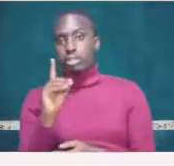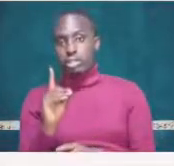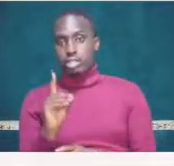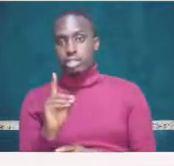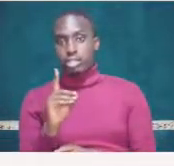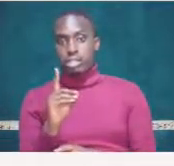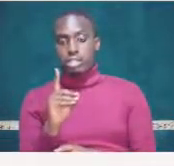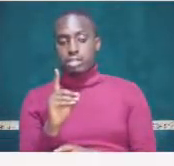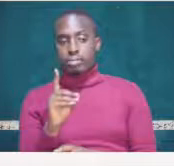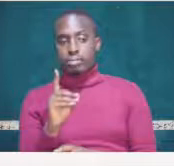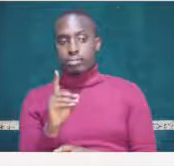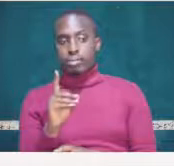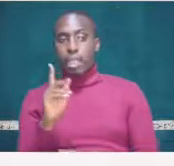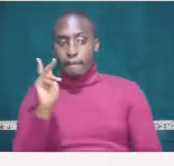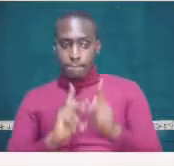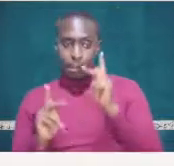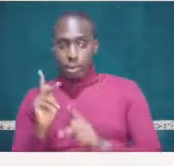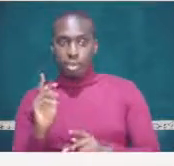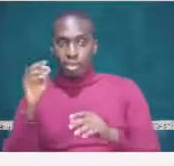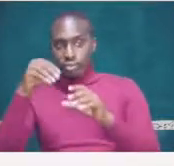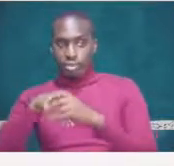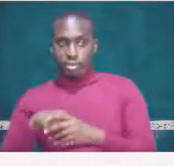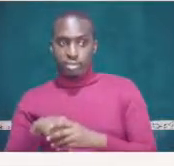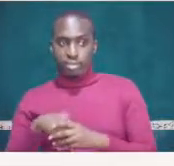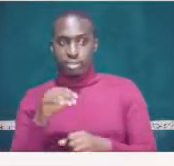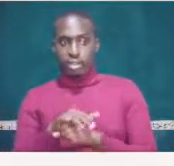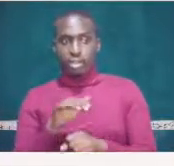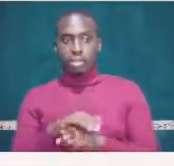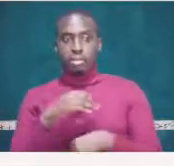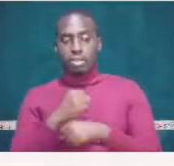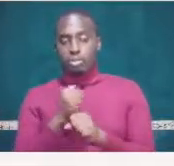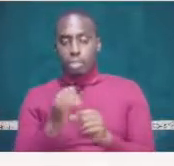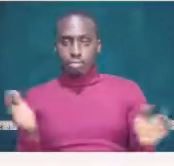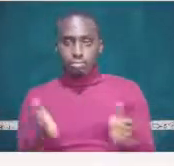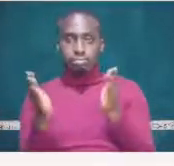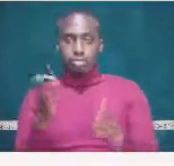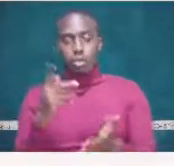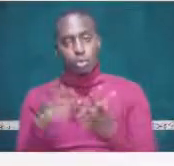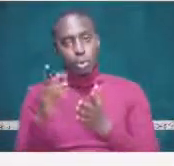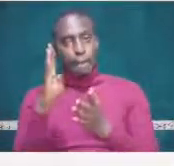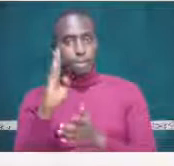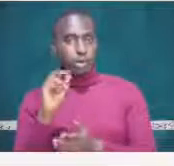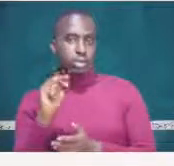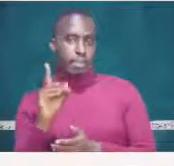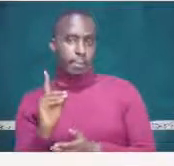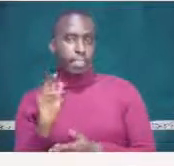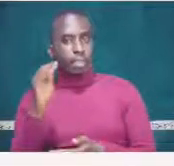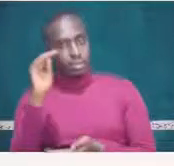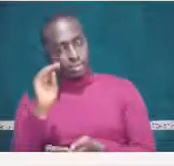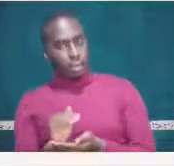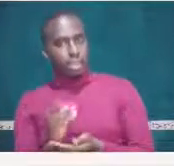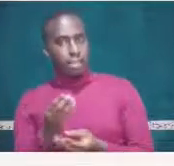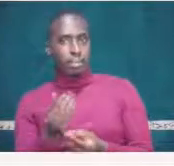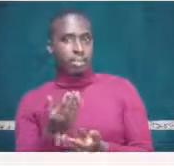high, people will invest in bonds. This will encourage people to buy bonds, which reduces the demand for